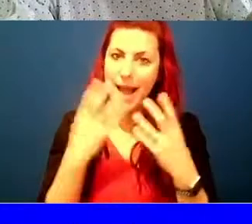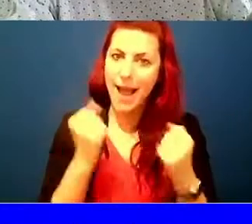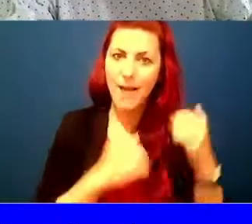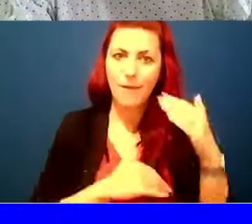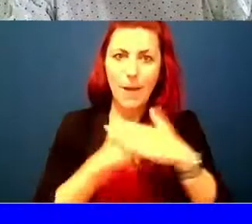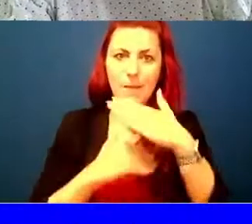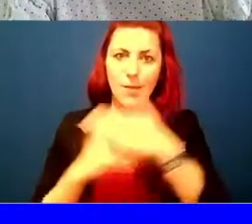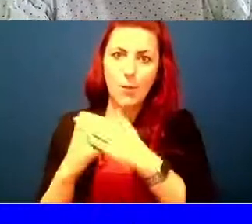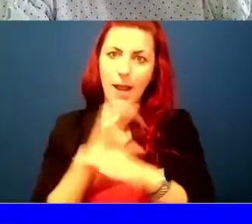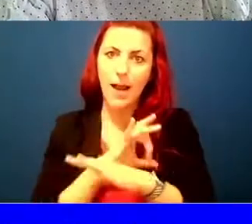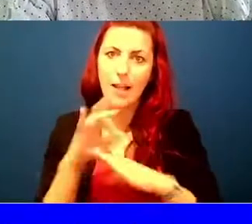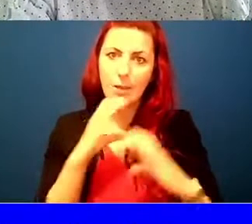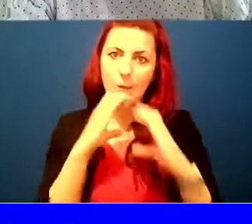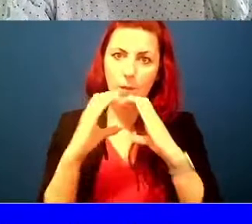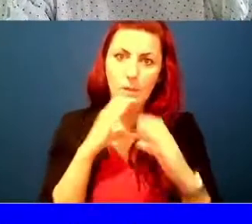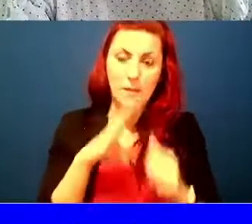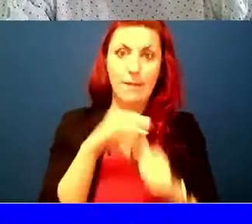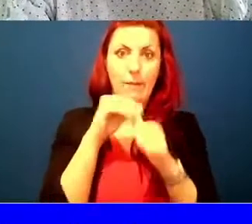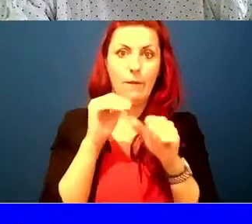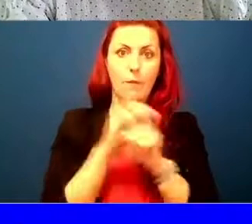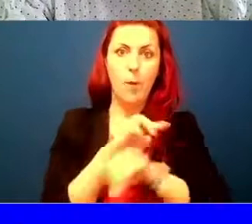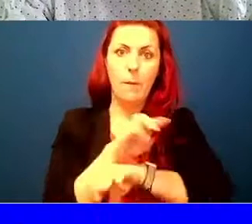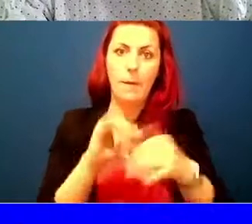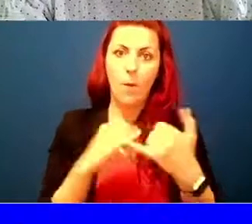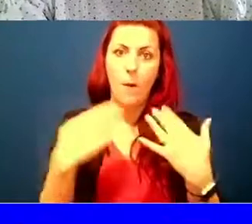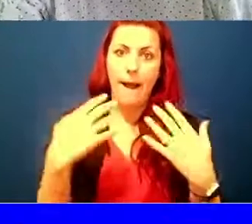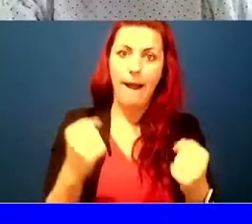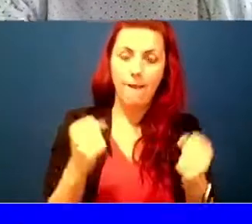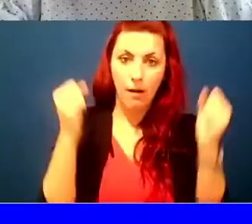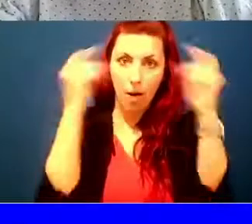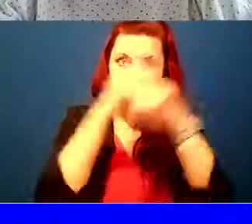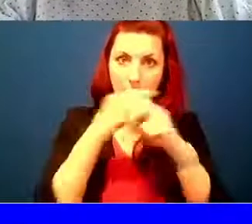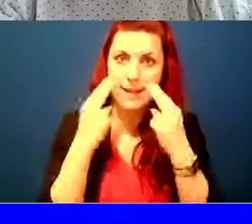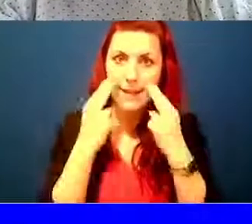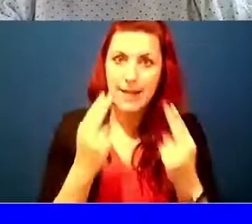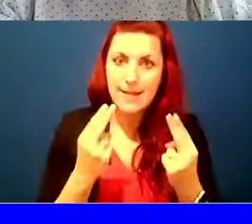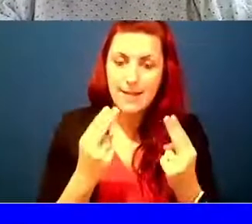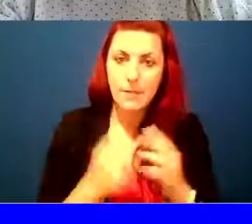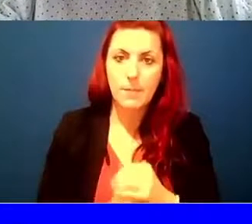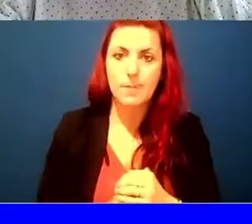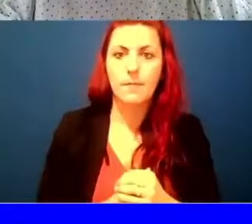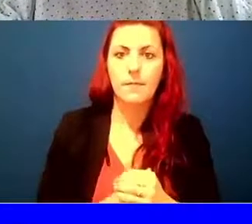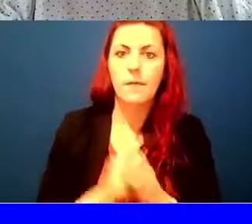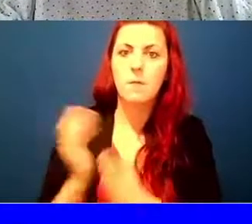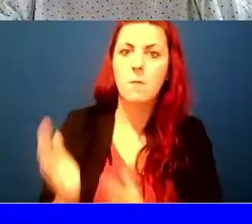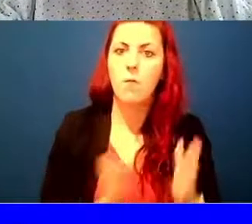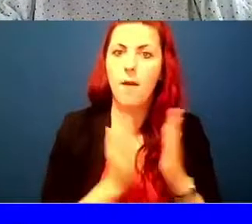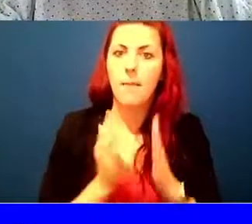of communication, particularly for those who have complex needs. If you could move on, please.